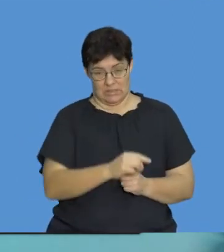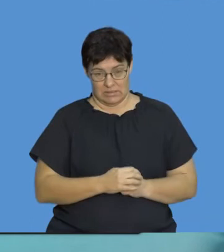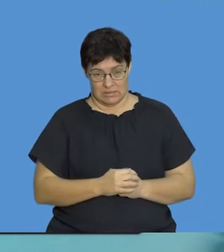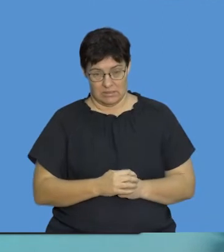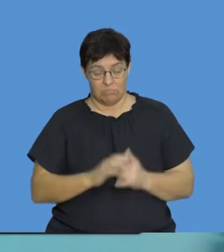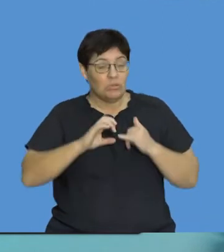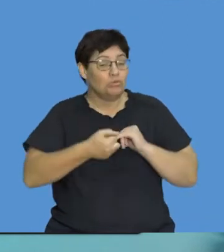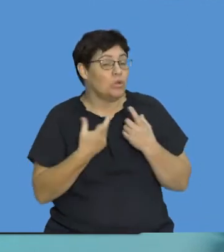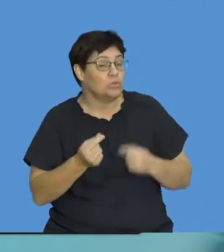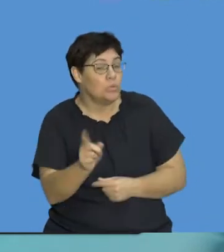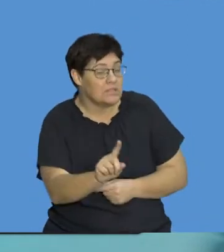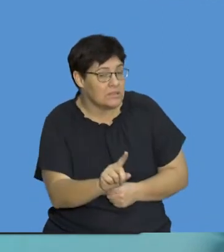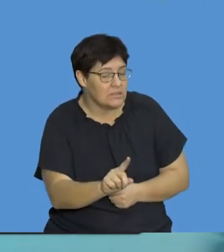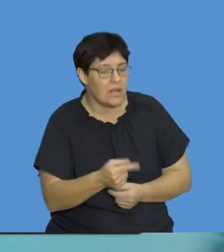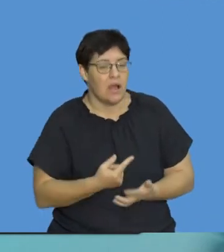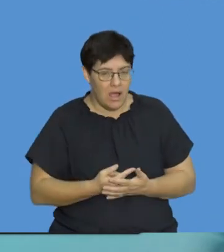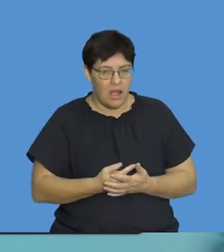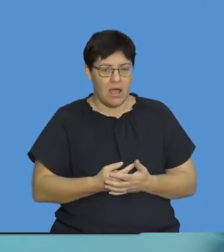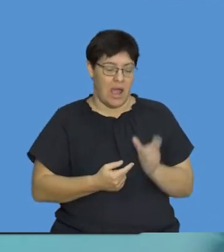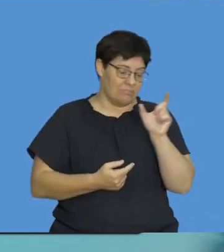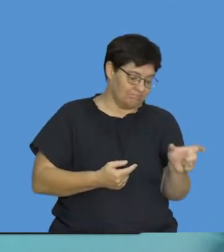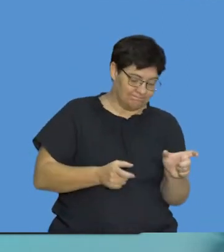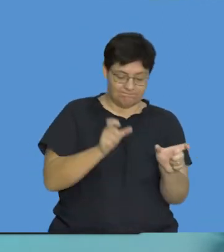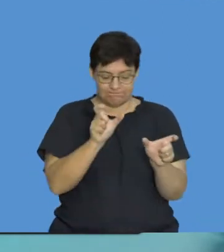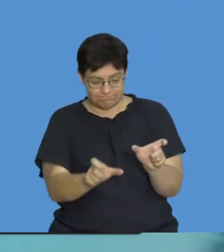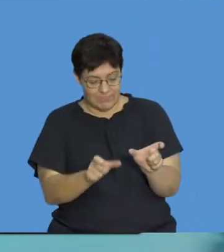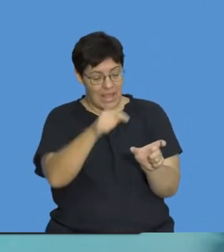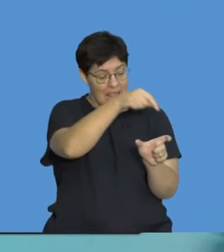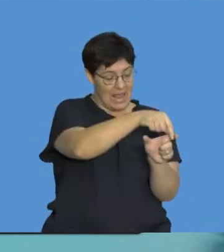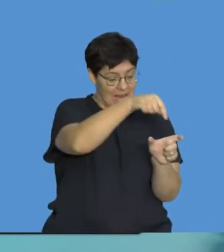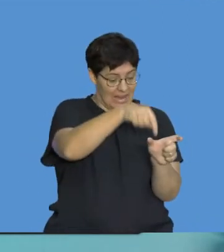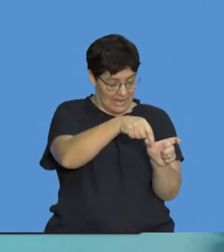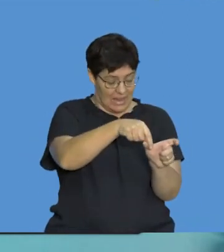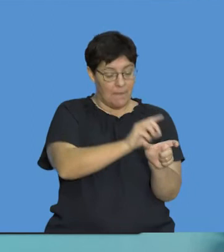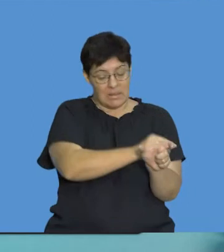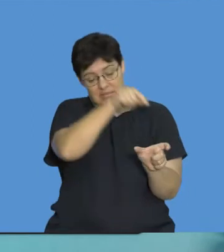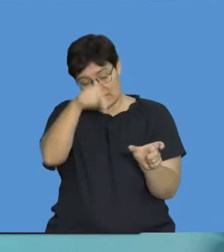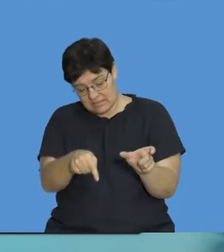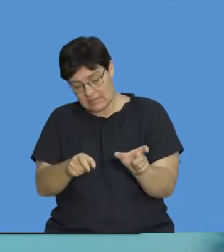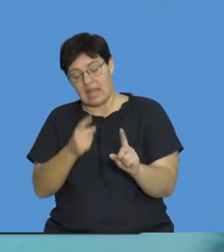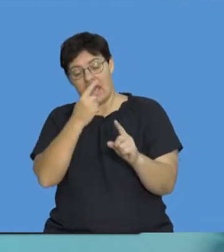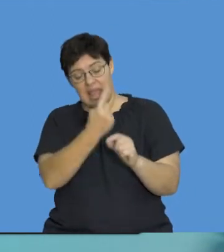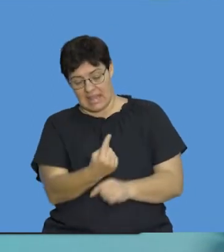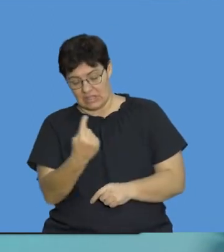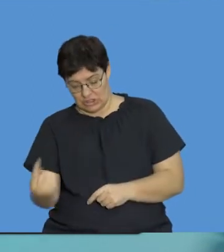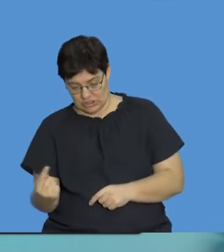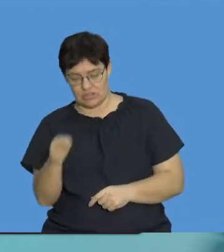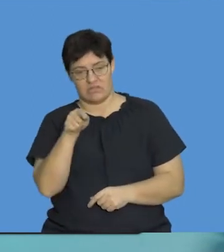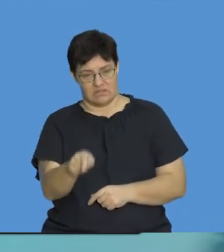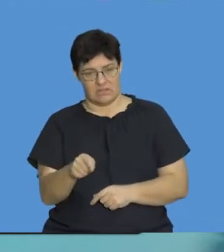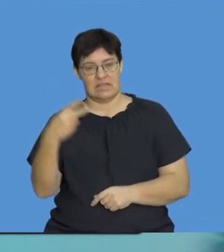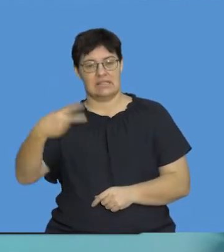trying to do will be to multiply each and every term that is in one bracket with every other term that